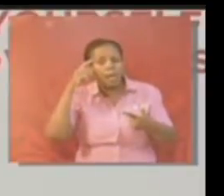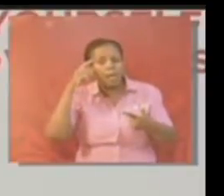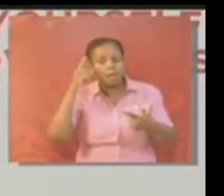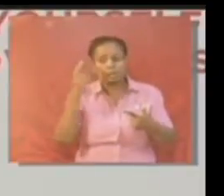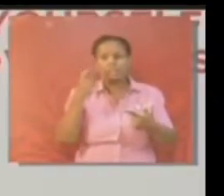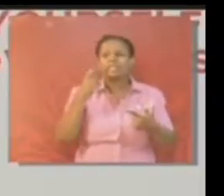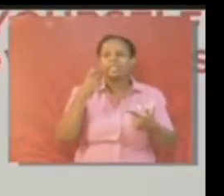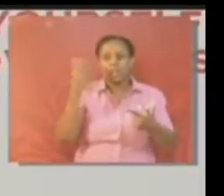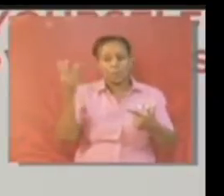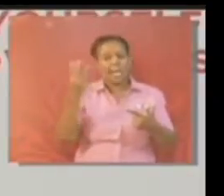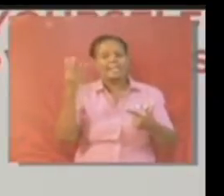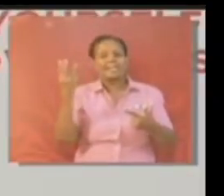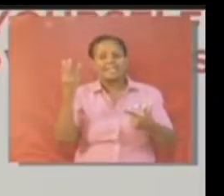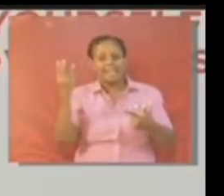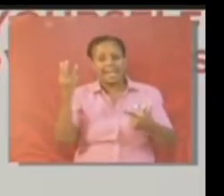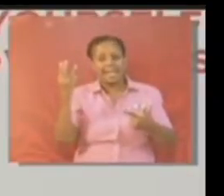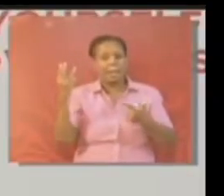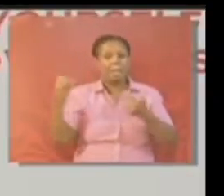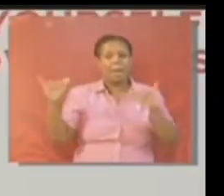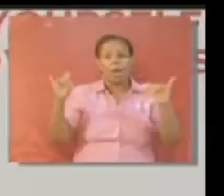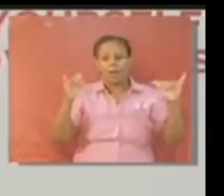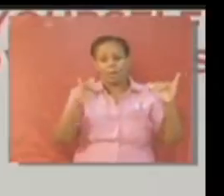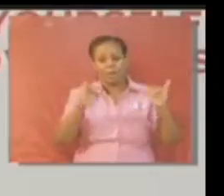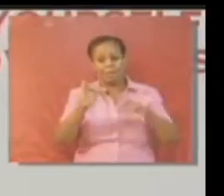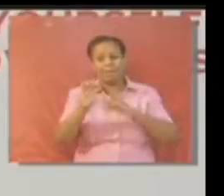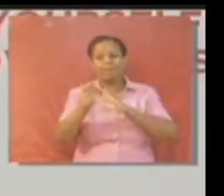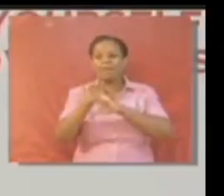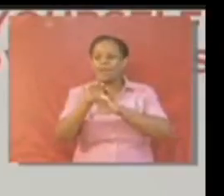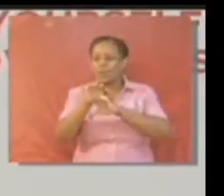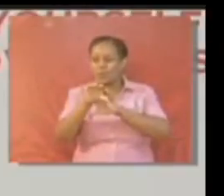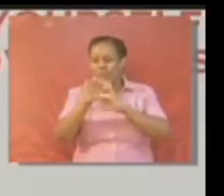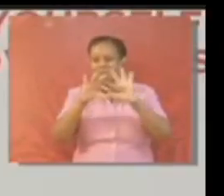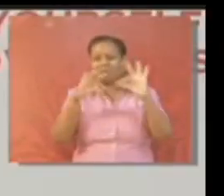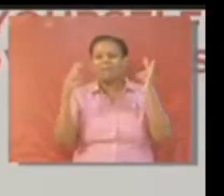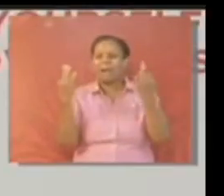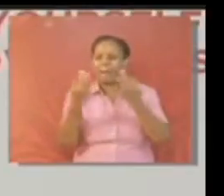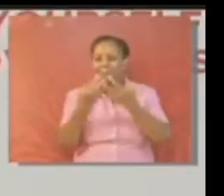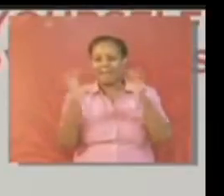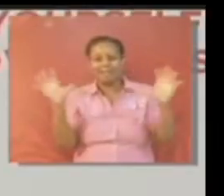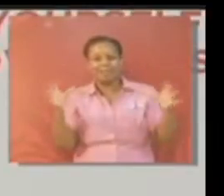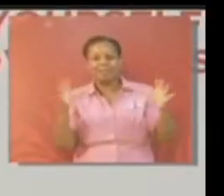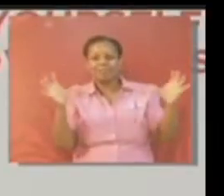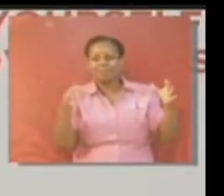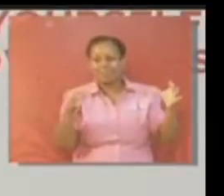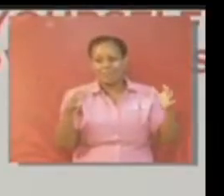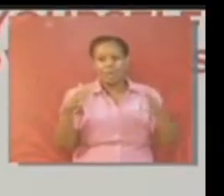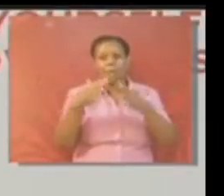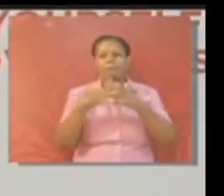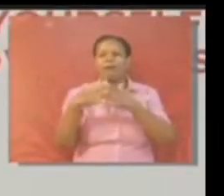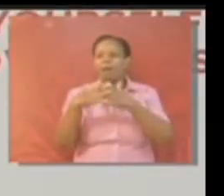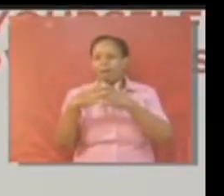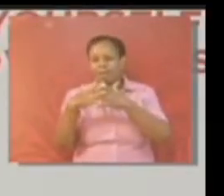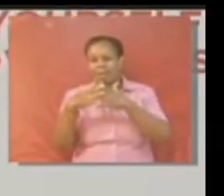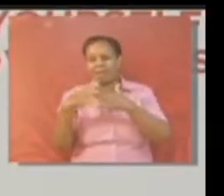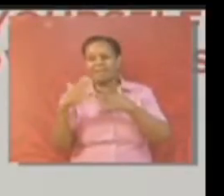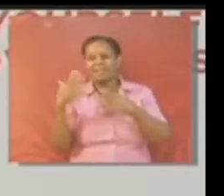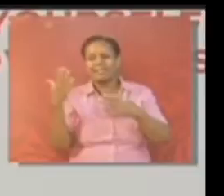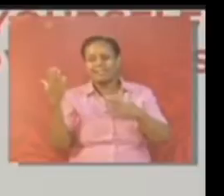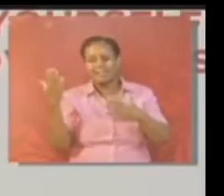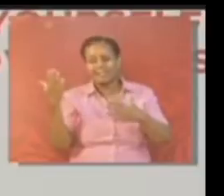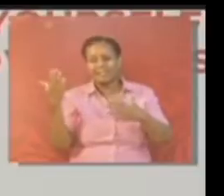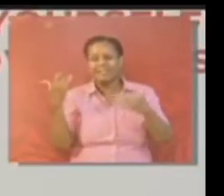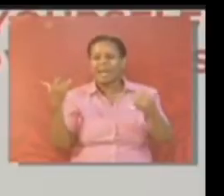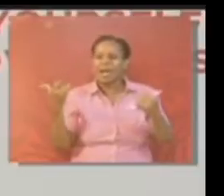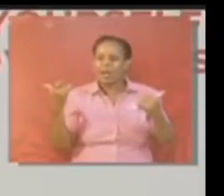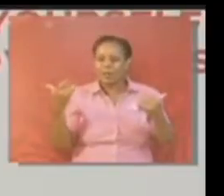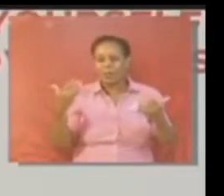Wednesday about a family gathering in the United States. Now that we have concrete proof of what